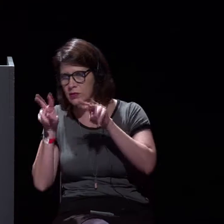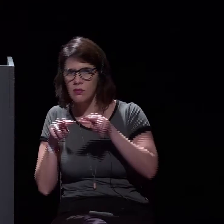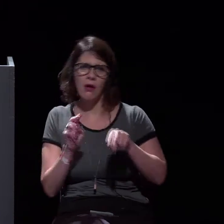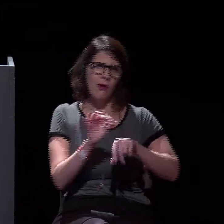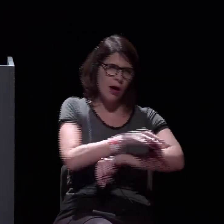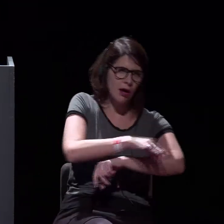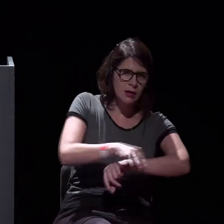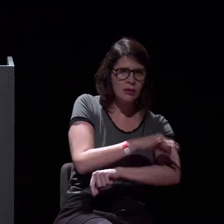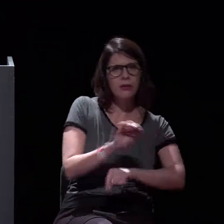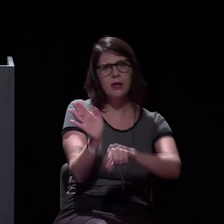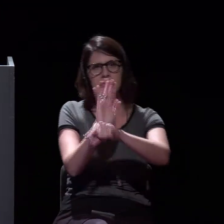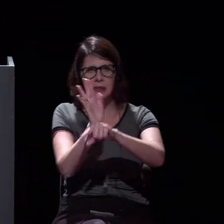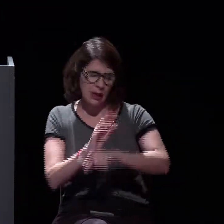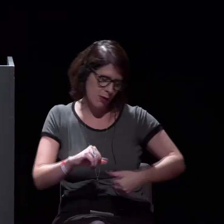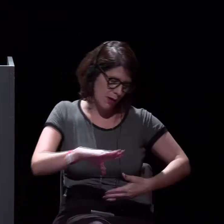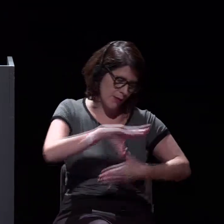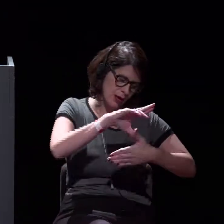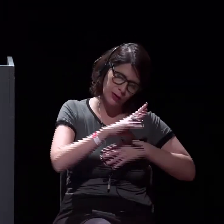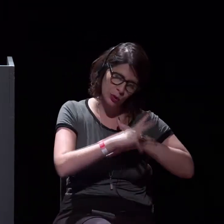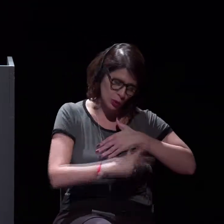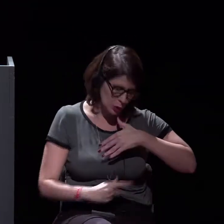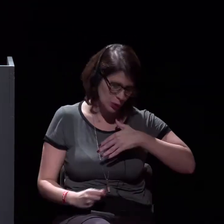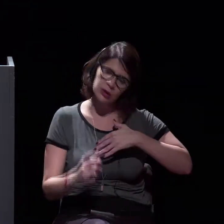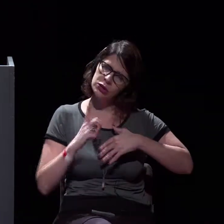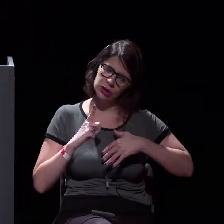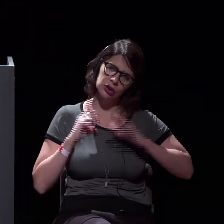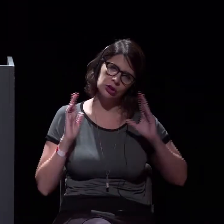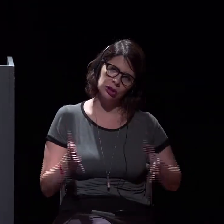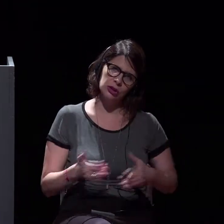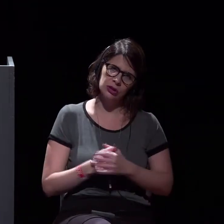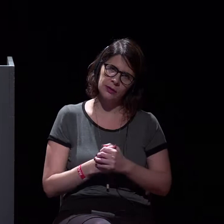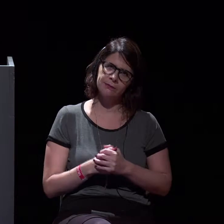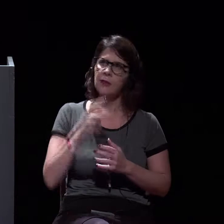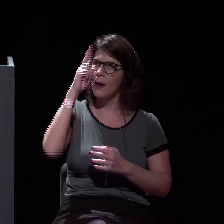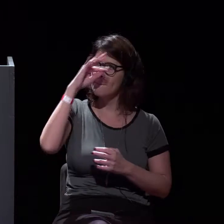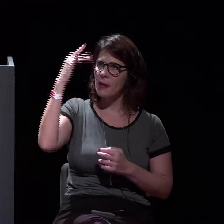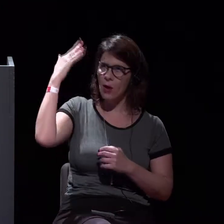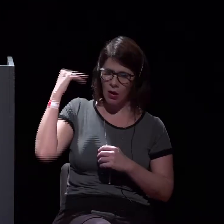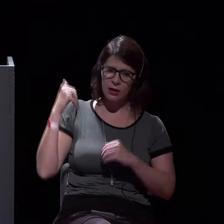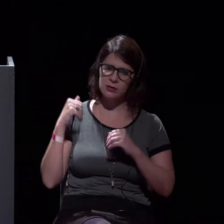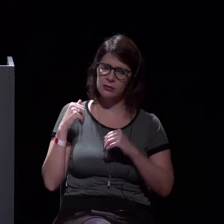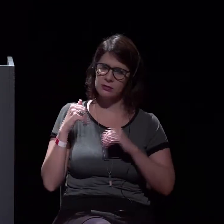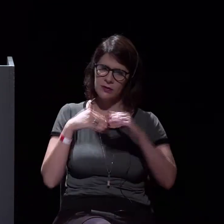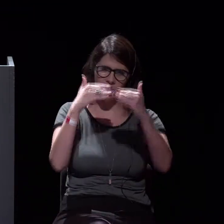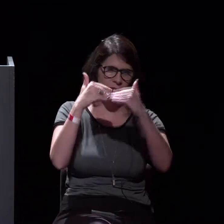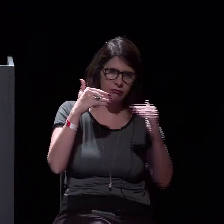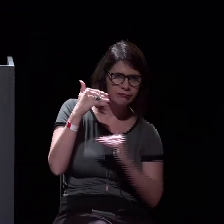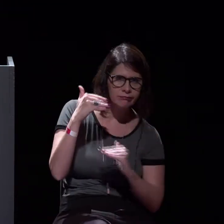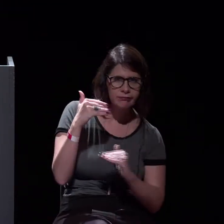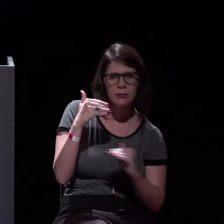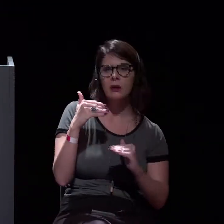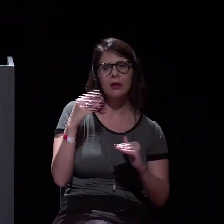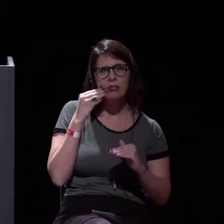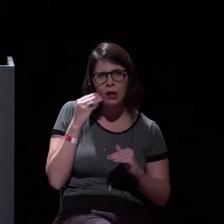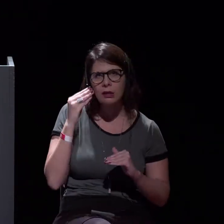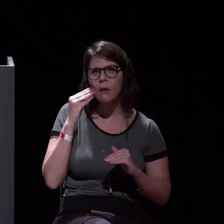1960s. Memories of Underdevelopment precisely attempted to identify and map these early instances of a decolonial